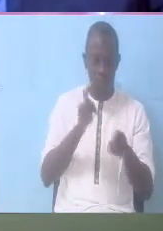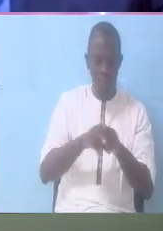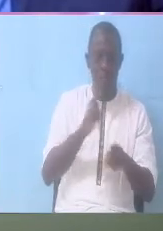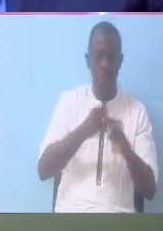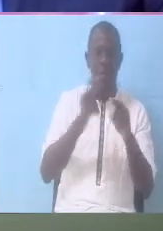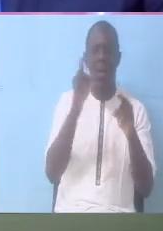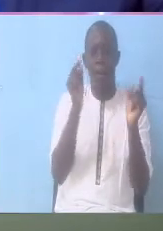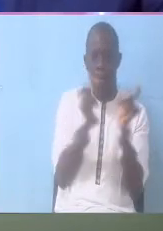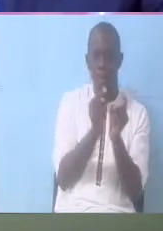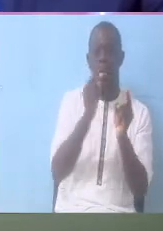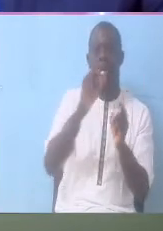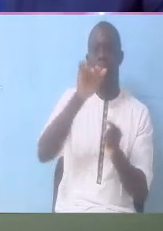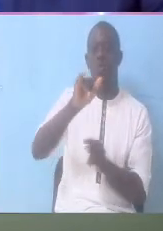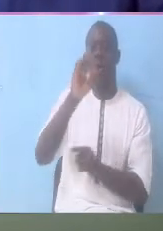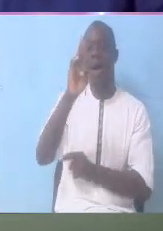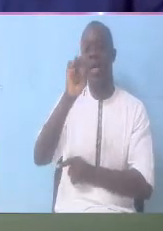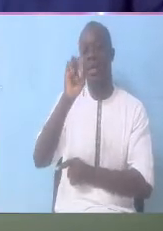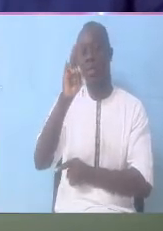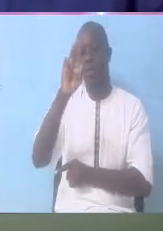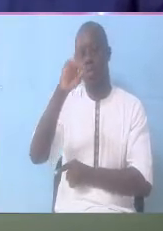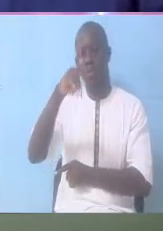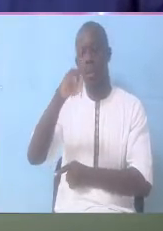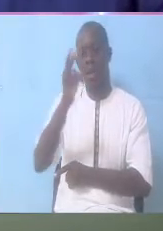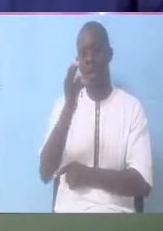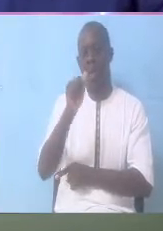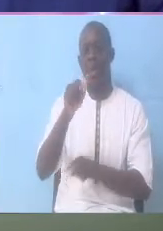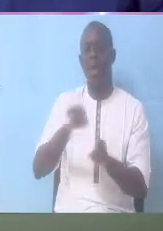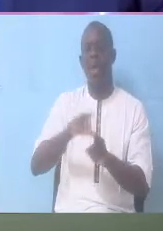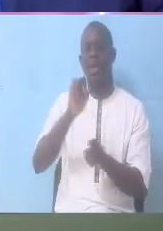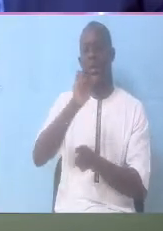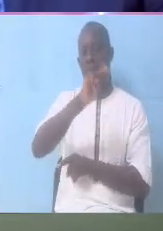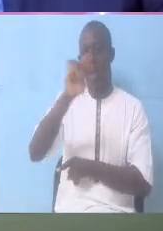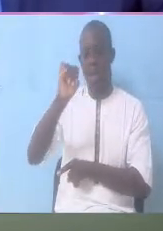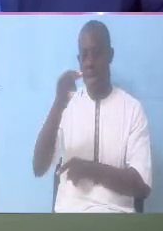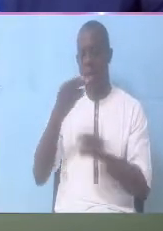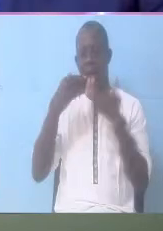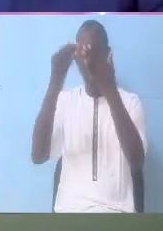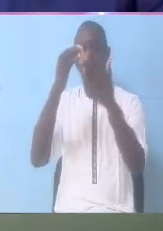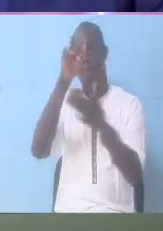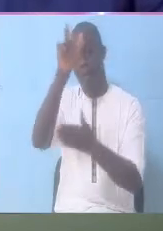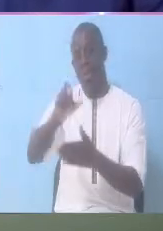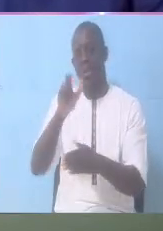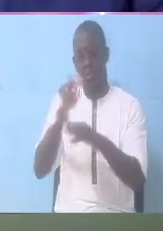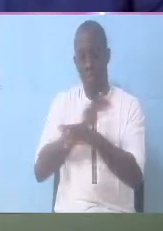Yusuf Jammeh, and you told him. Yusuf Asane, yes.